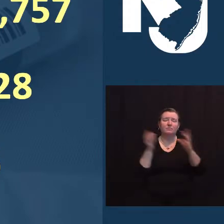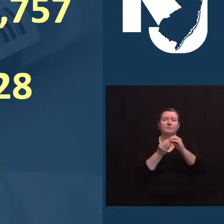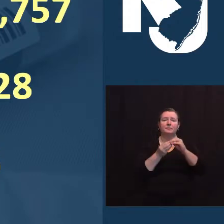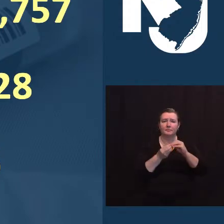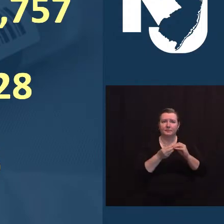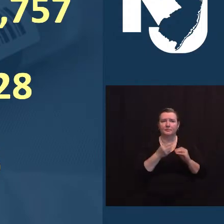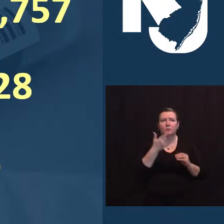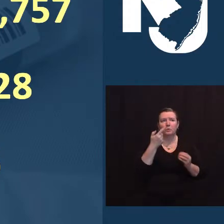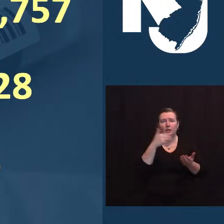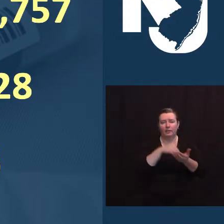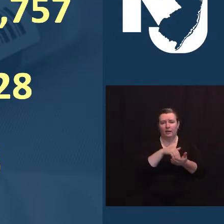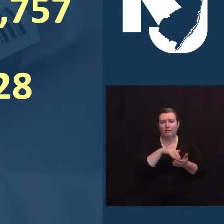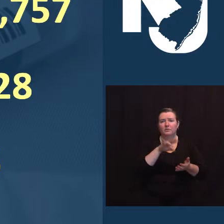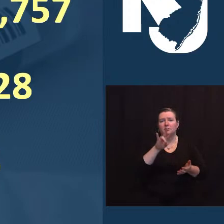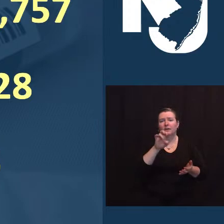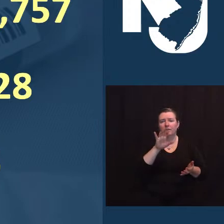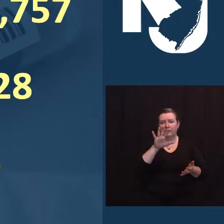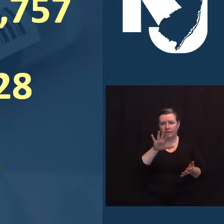to